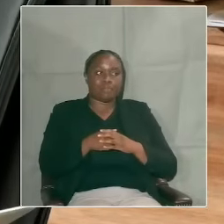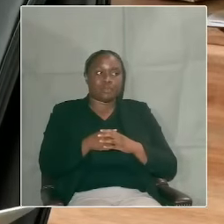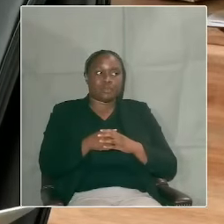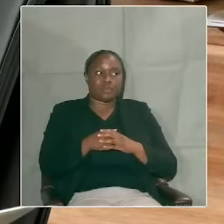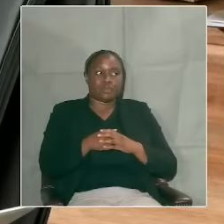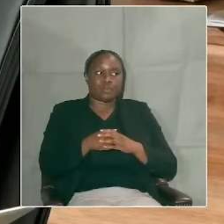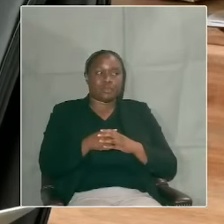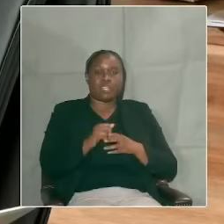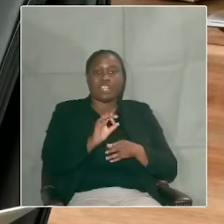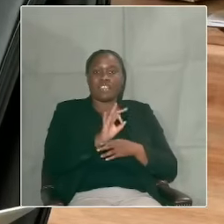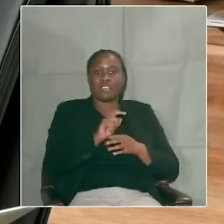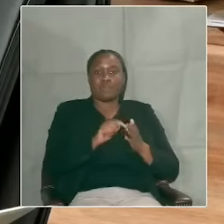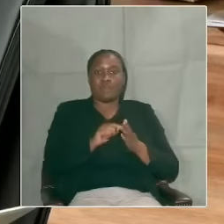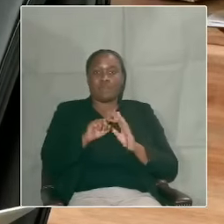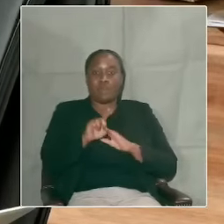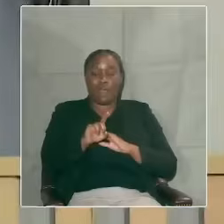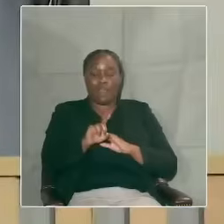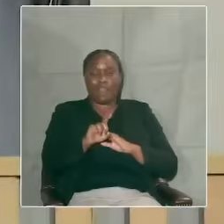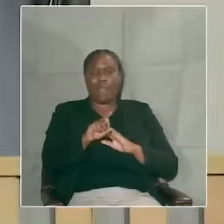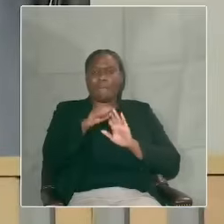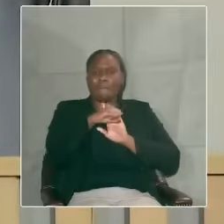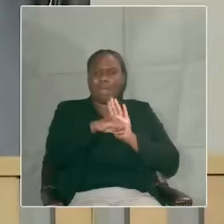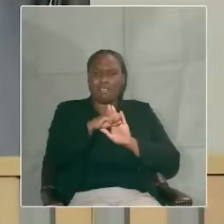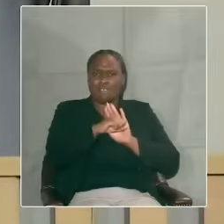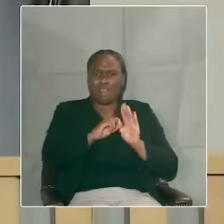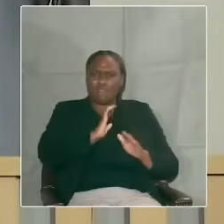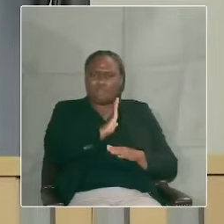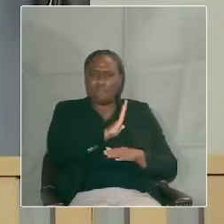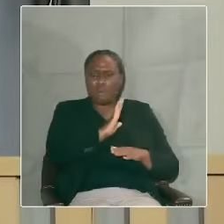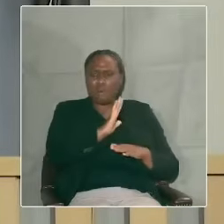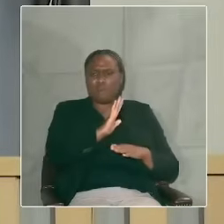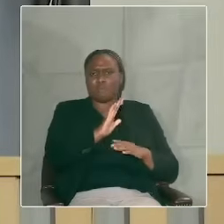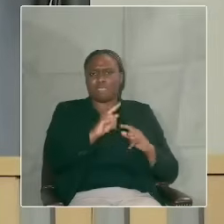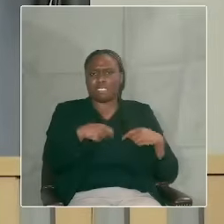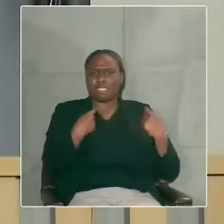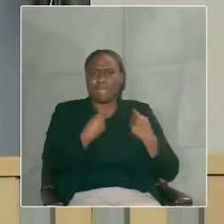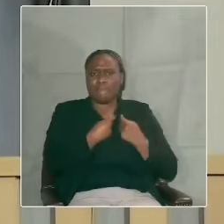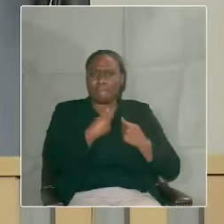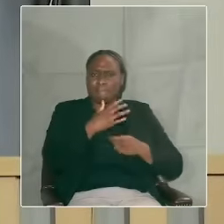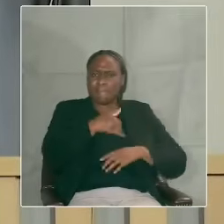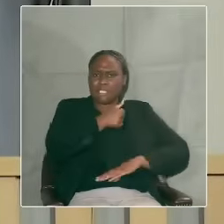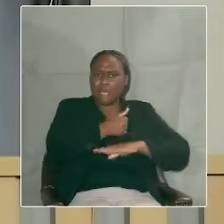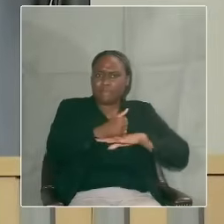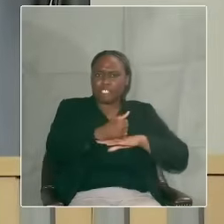In 3.1, you deal with the background to its establishment.